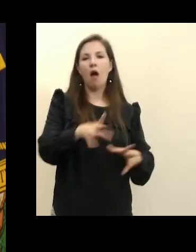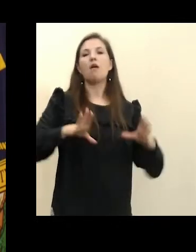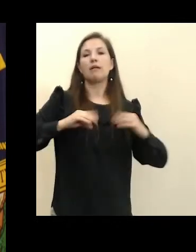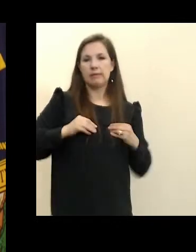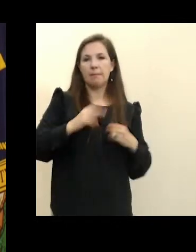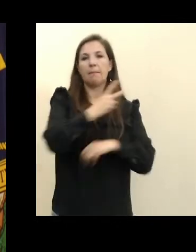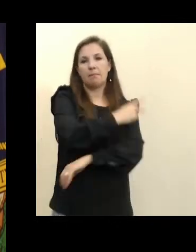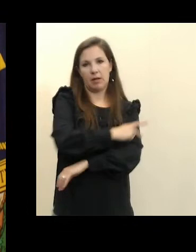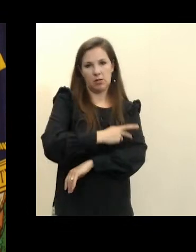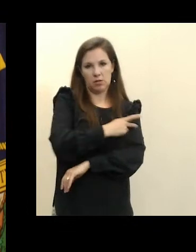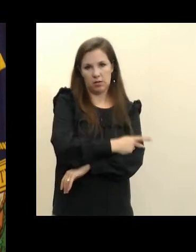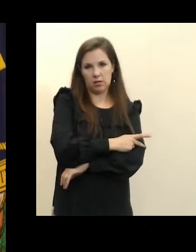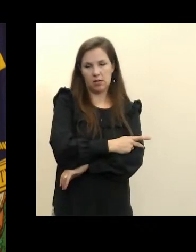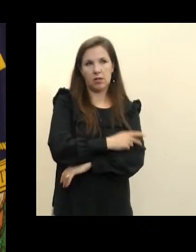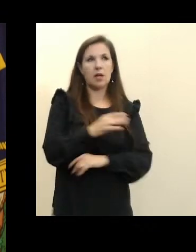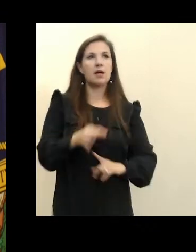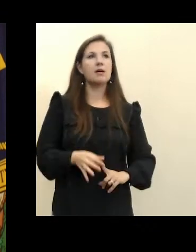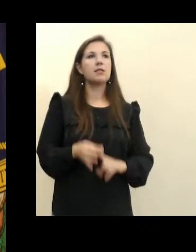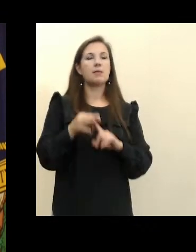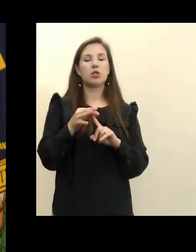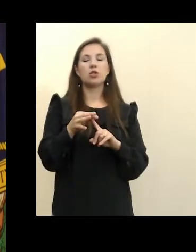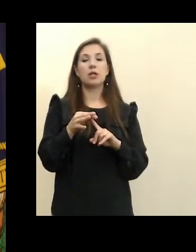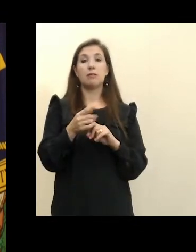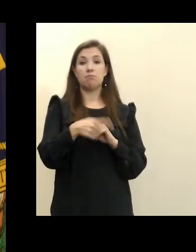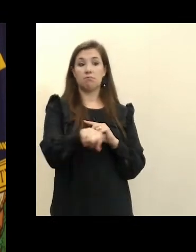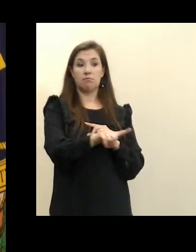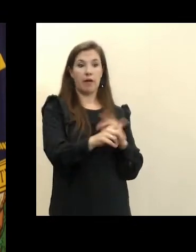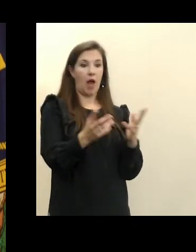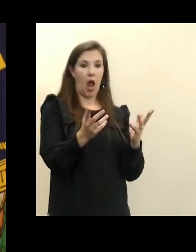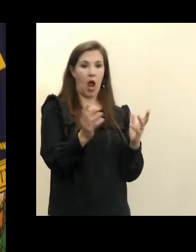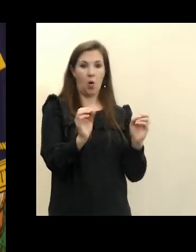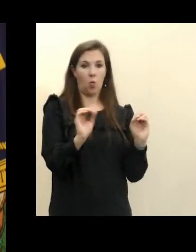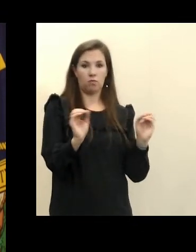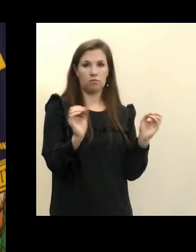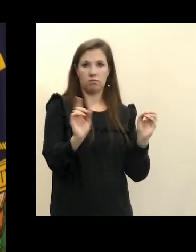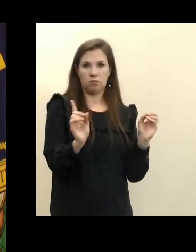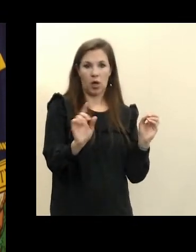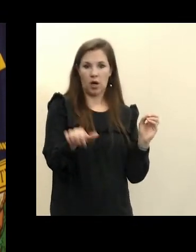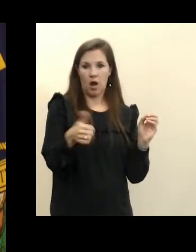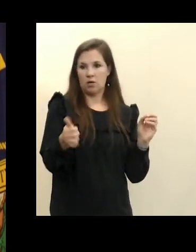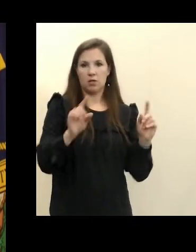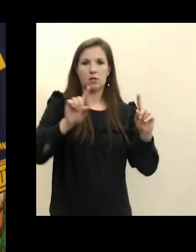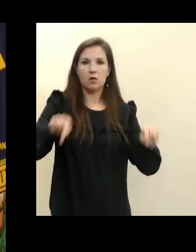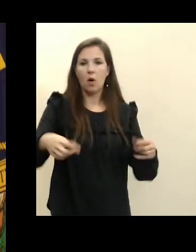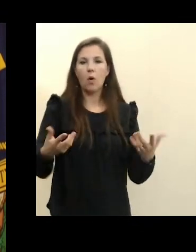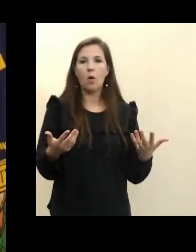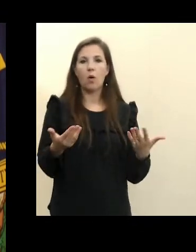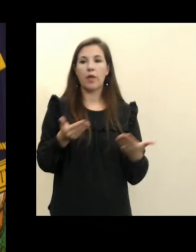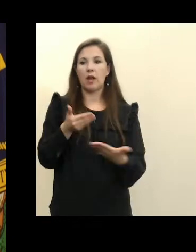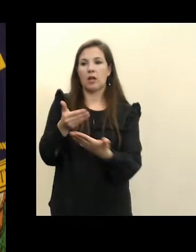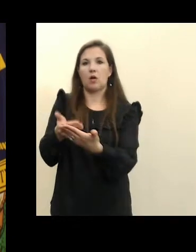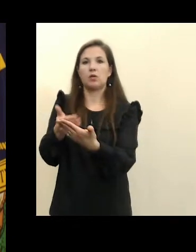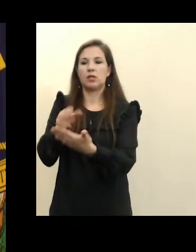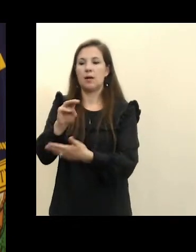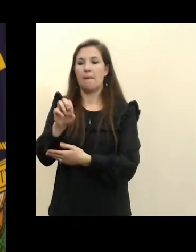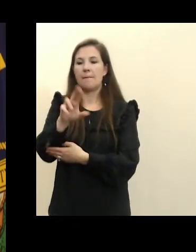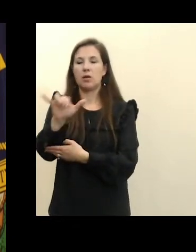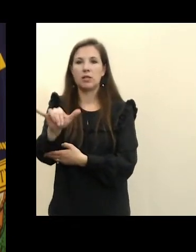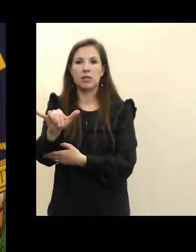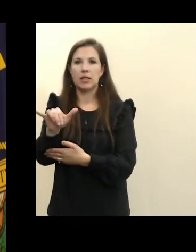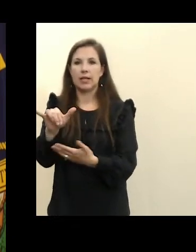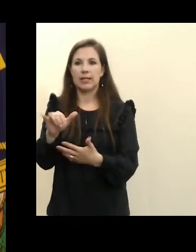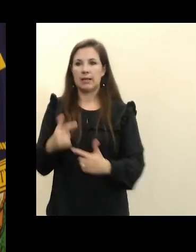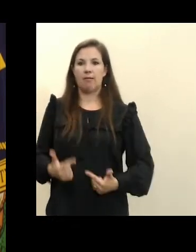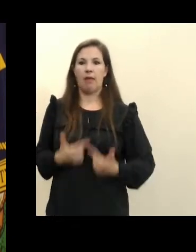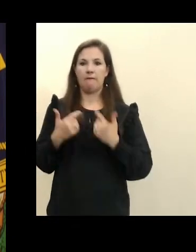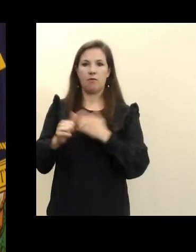patients, especially those that may have nowhere else to go because the closest is Mercy, and it's a life-threatening